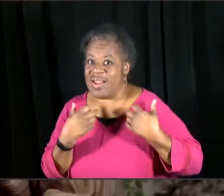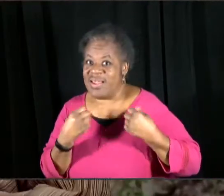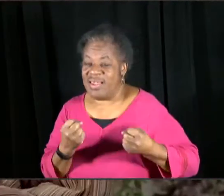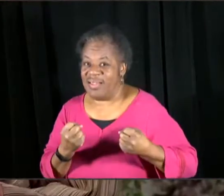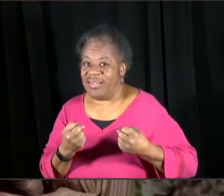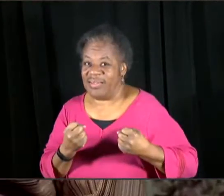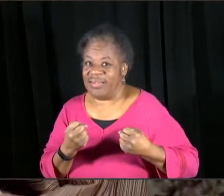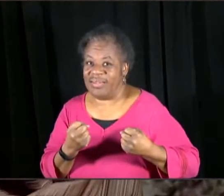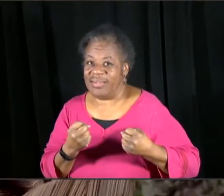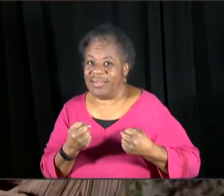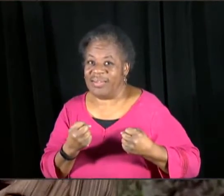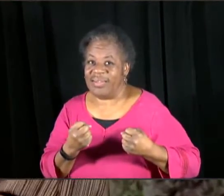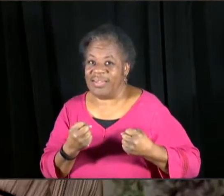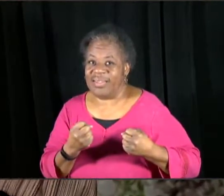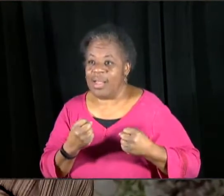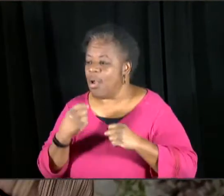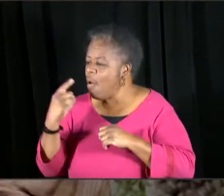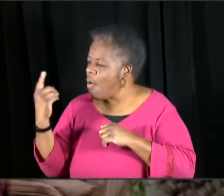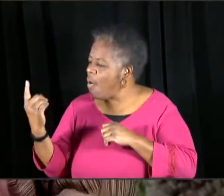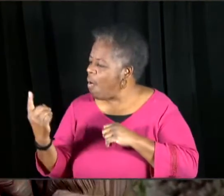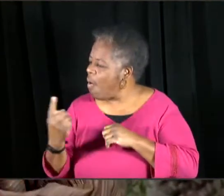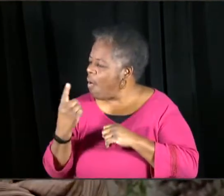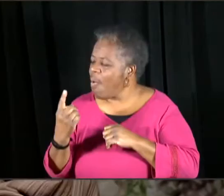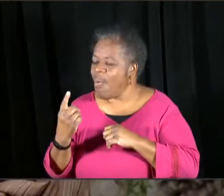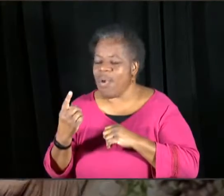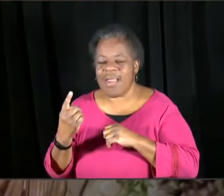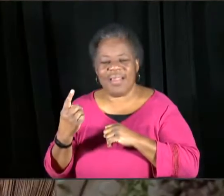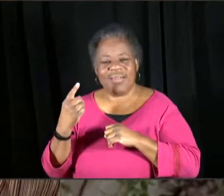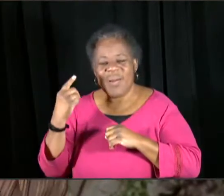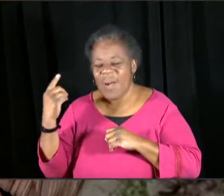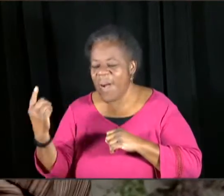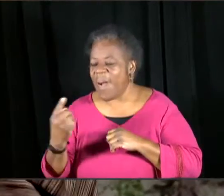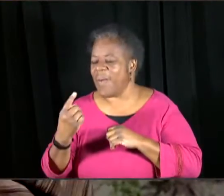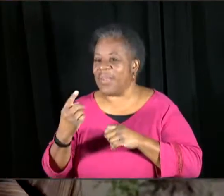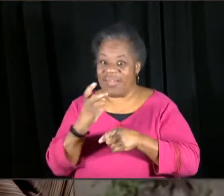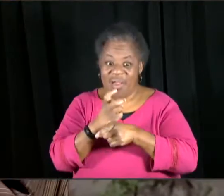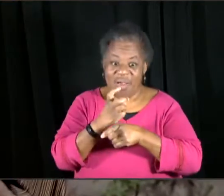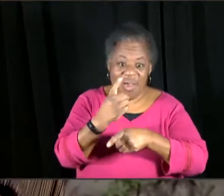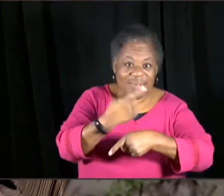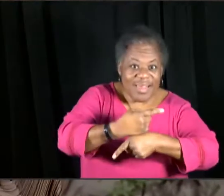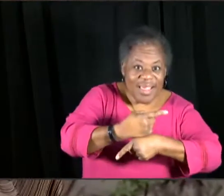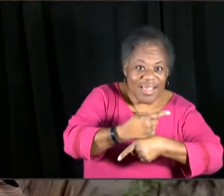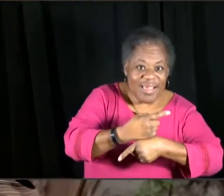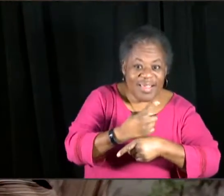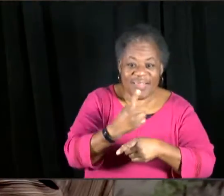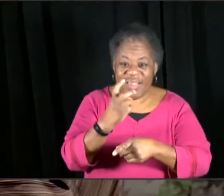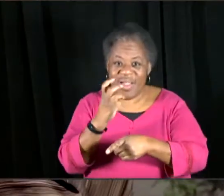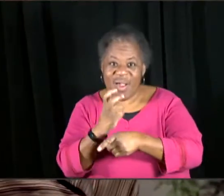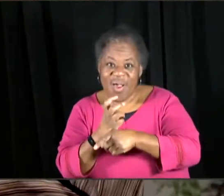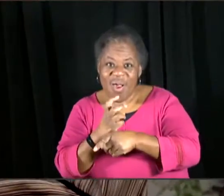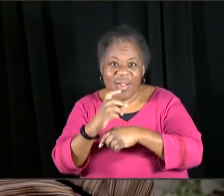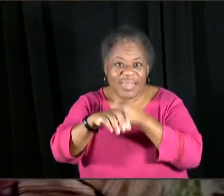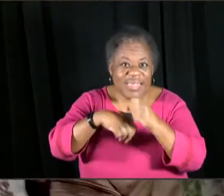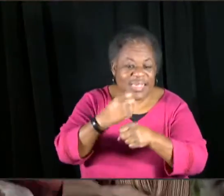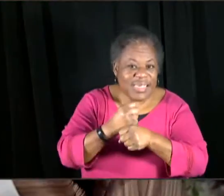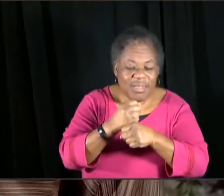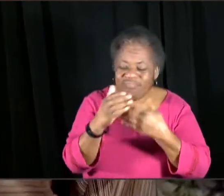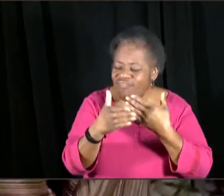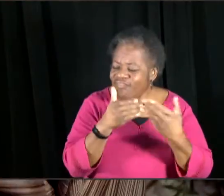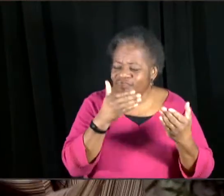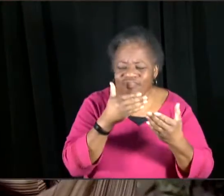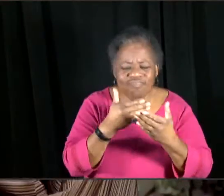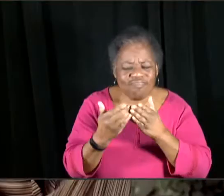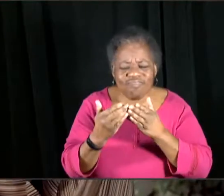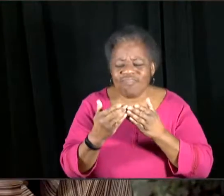Because somehow she could always find her way back, even in the hard days, even in the hard years. She could